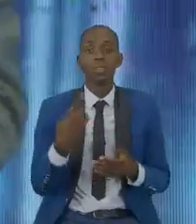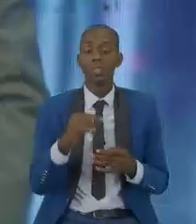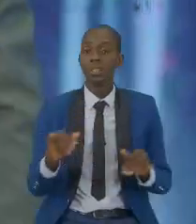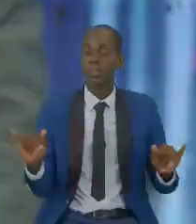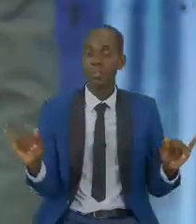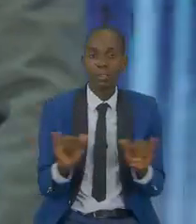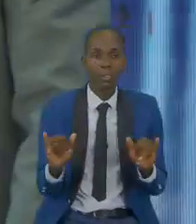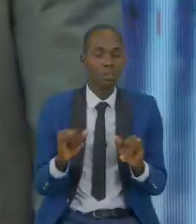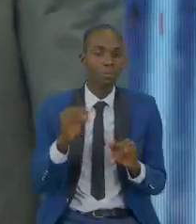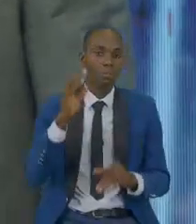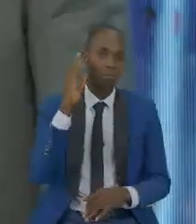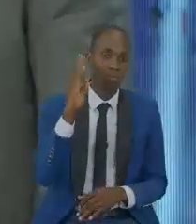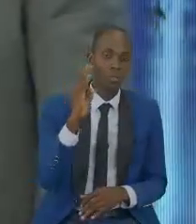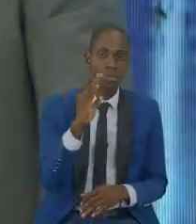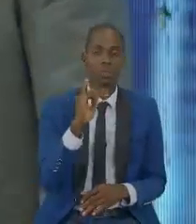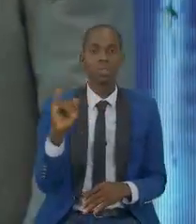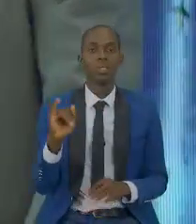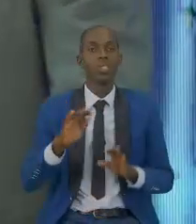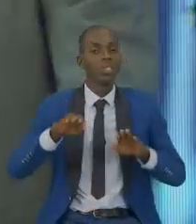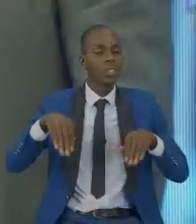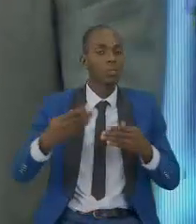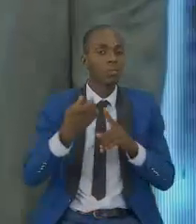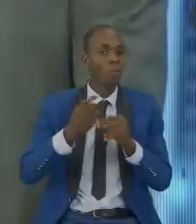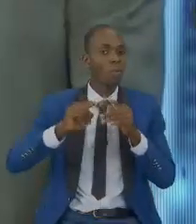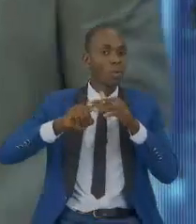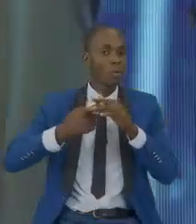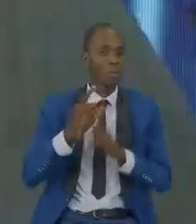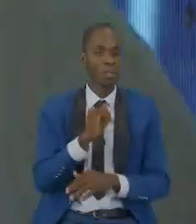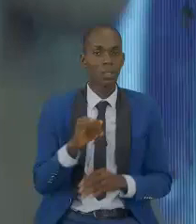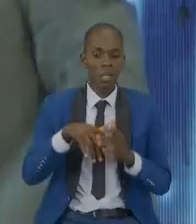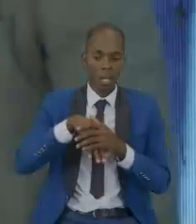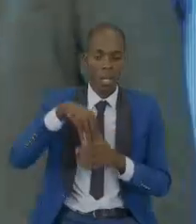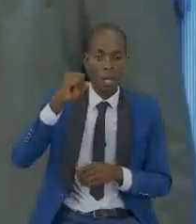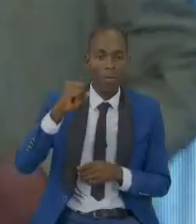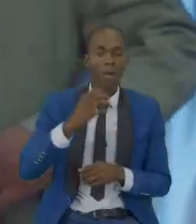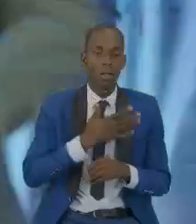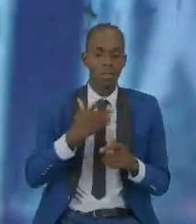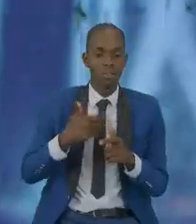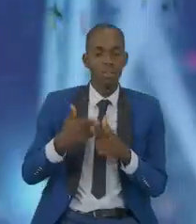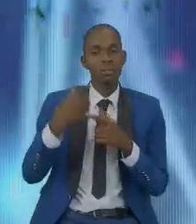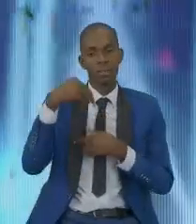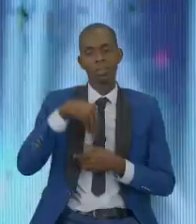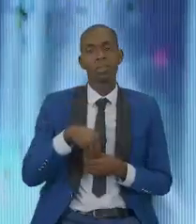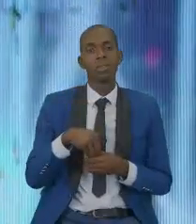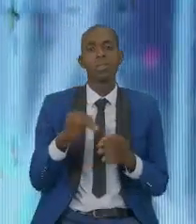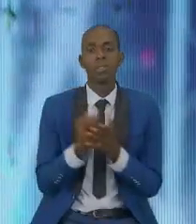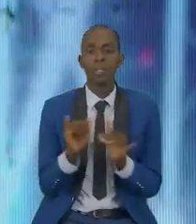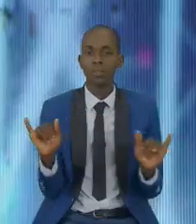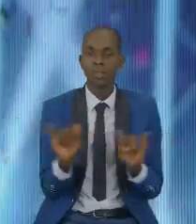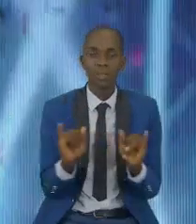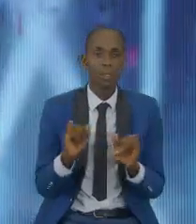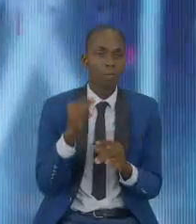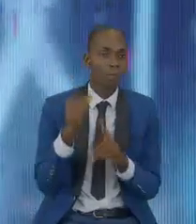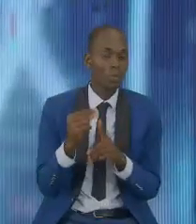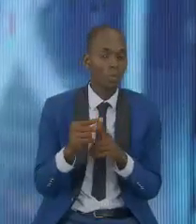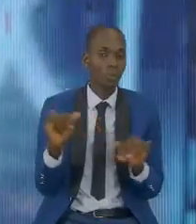same message given originally, out and then in. That same message the